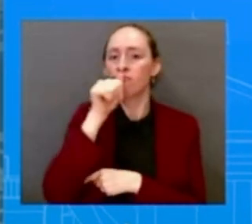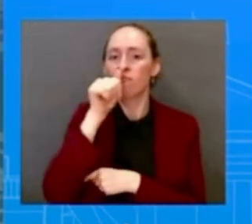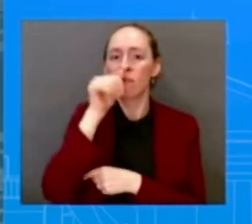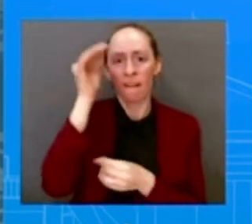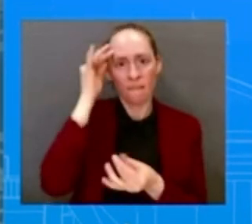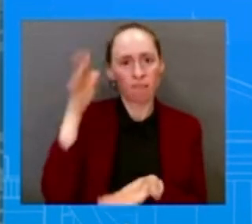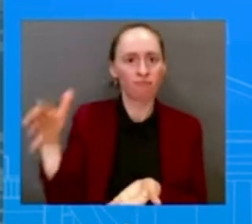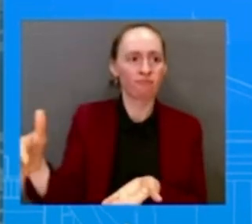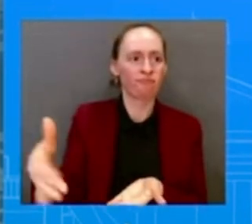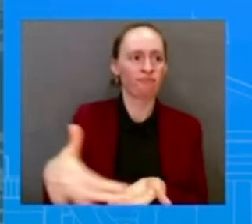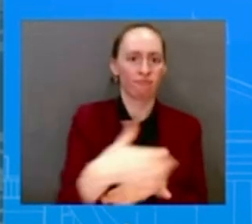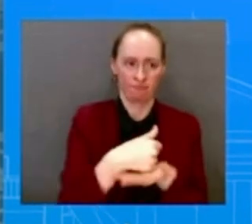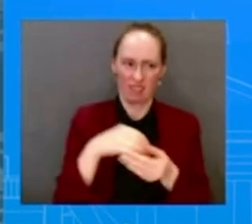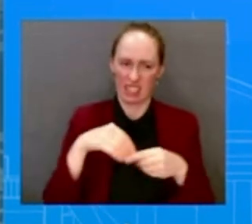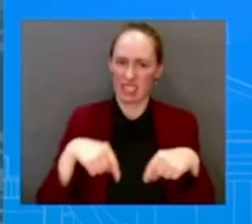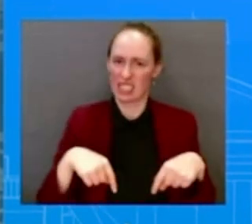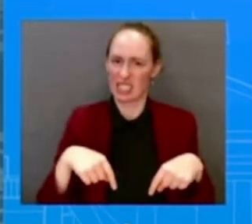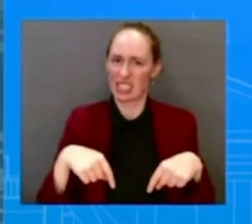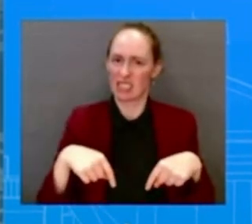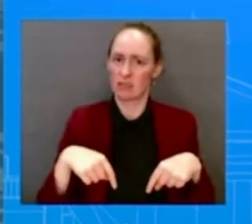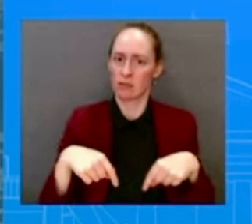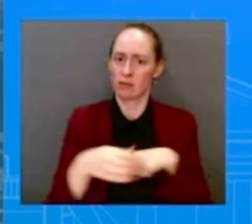what we believe is frozen water, so